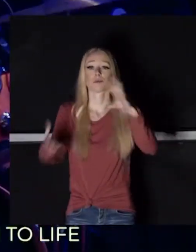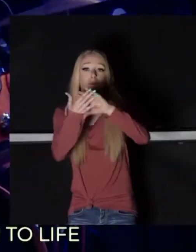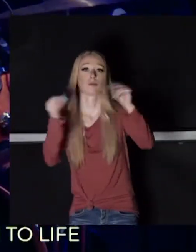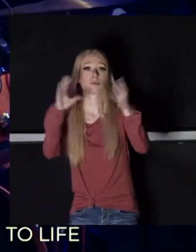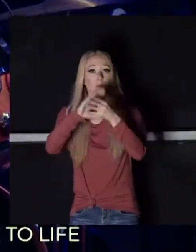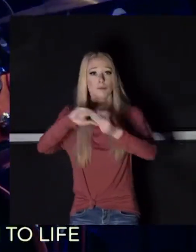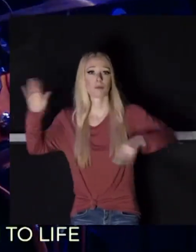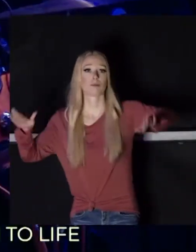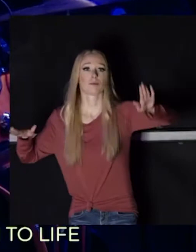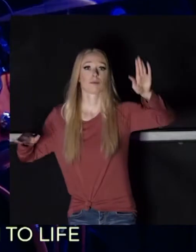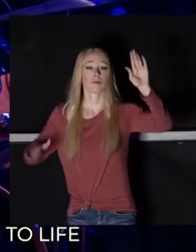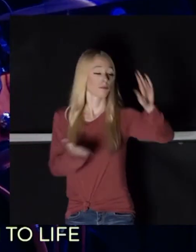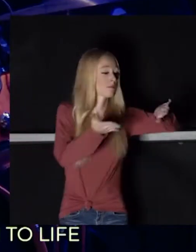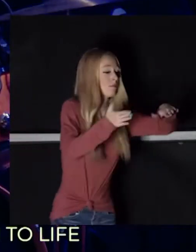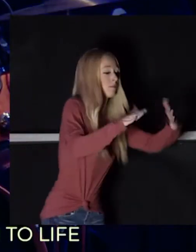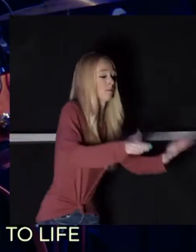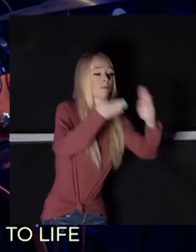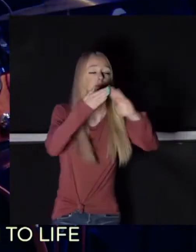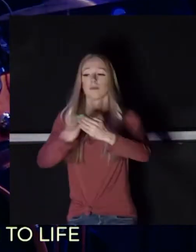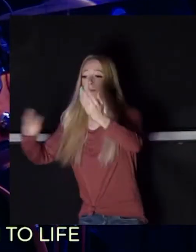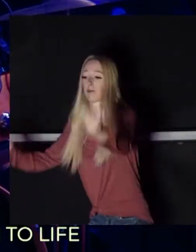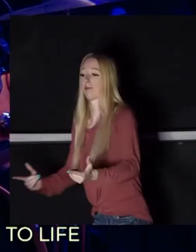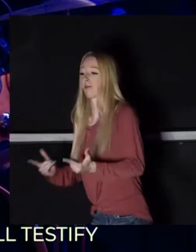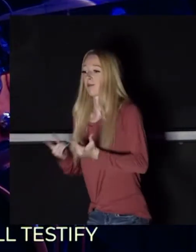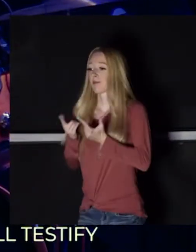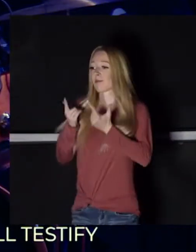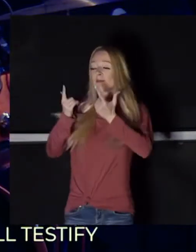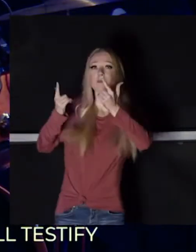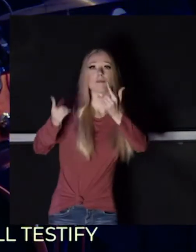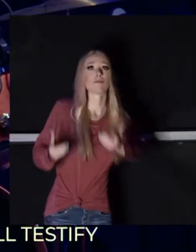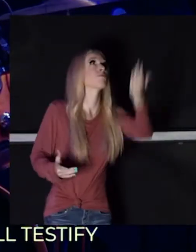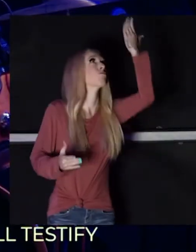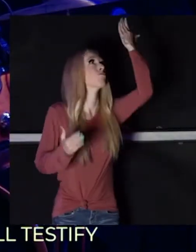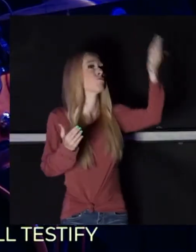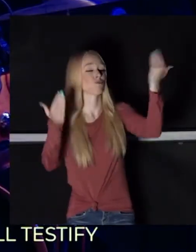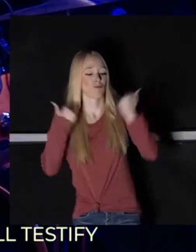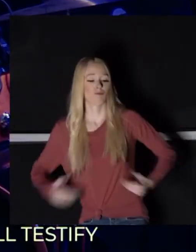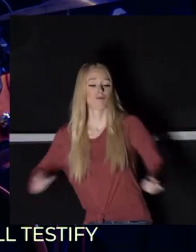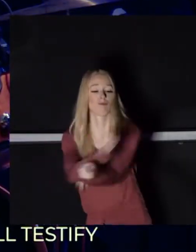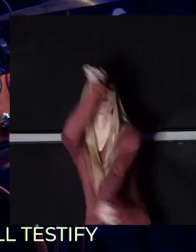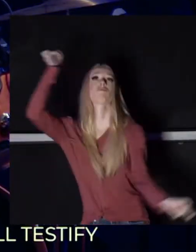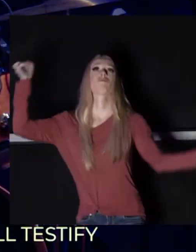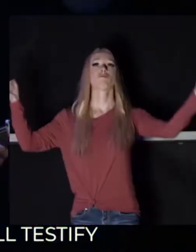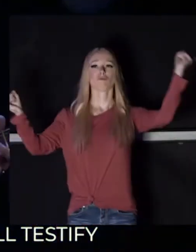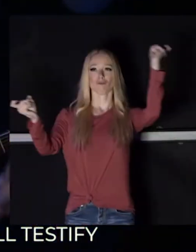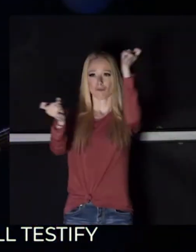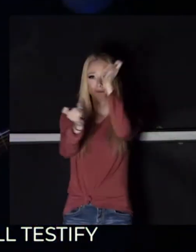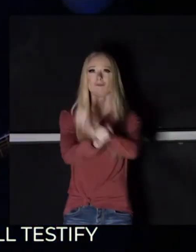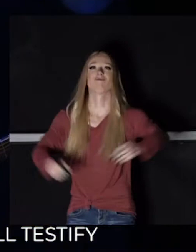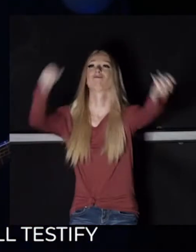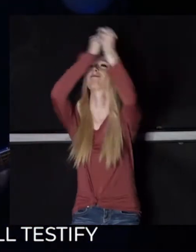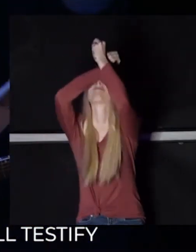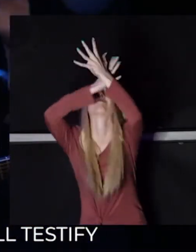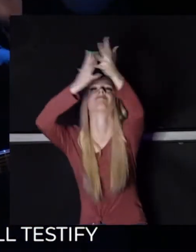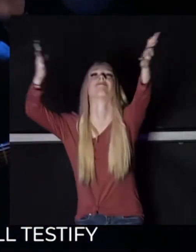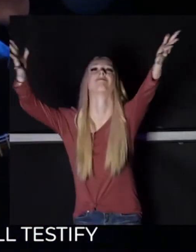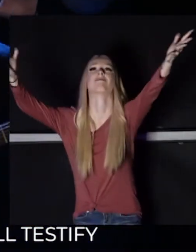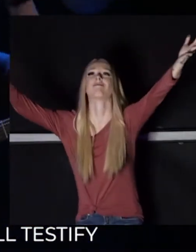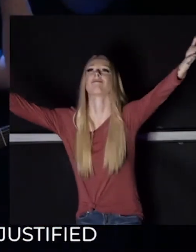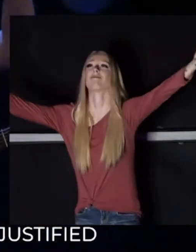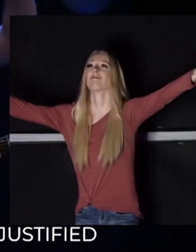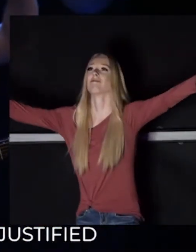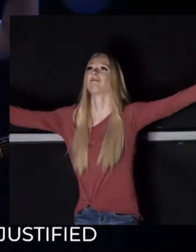This is my testimony. From death to life, 'cause grace rewrote my story.